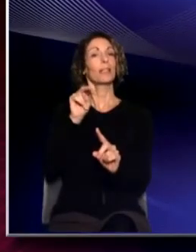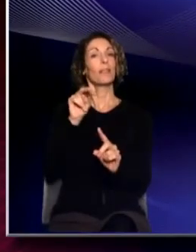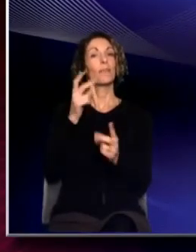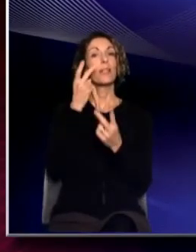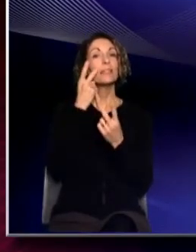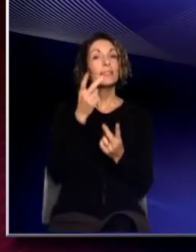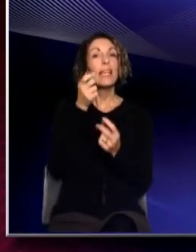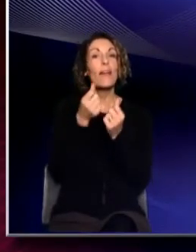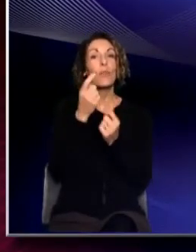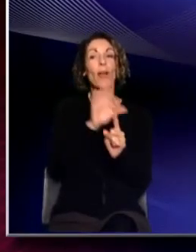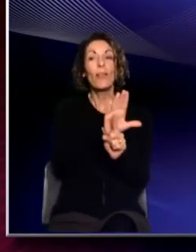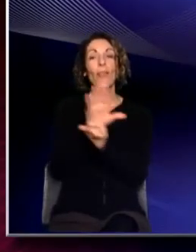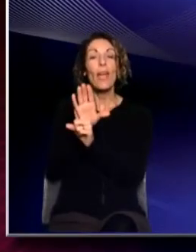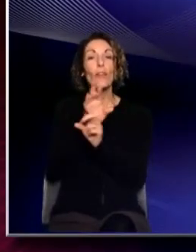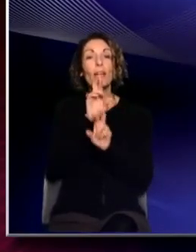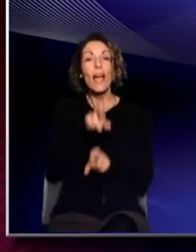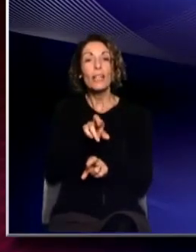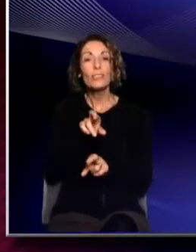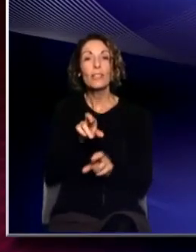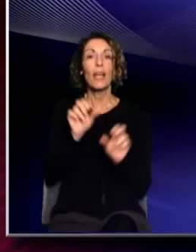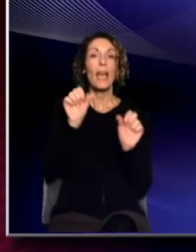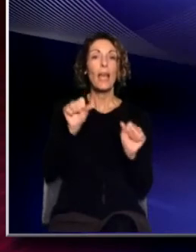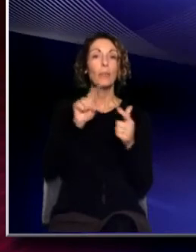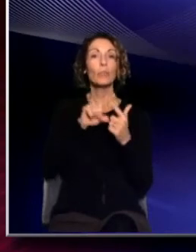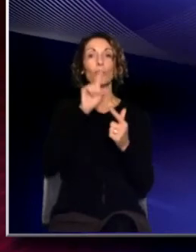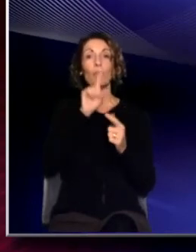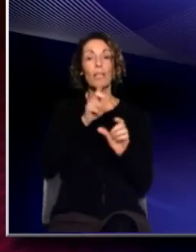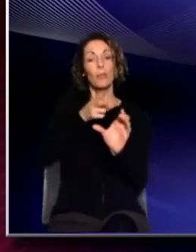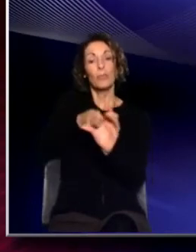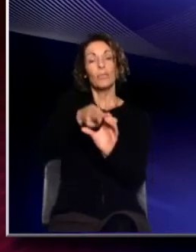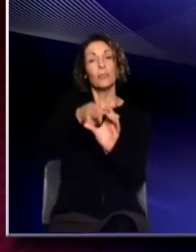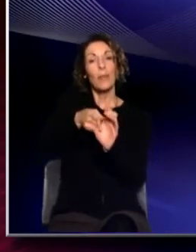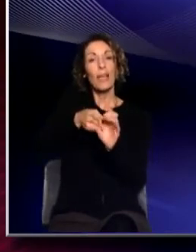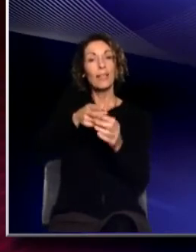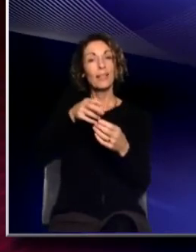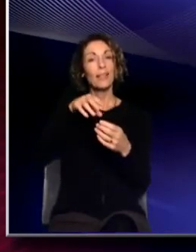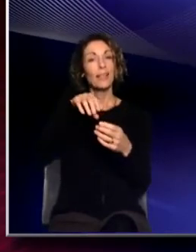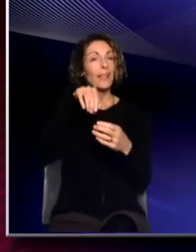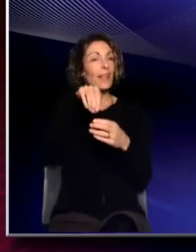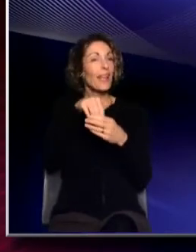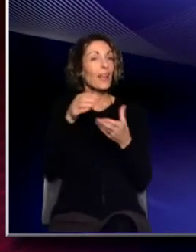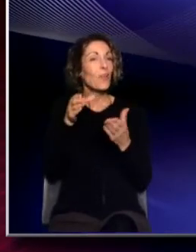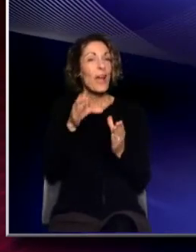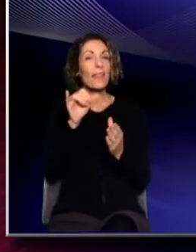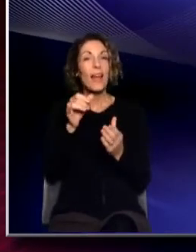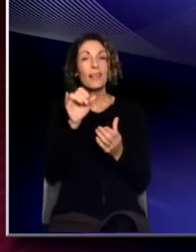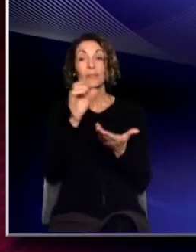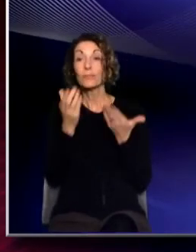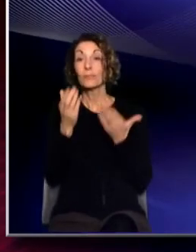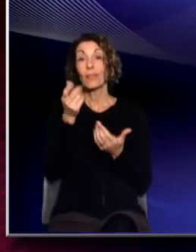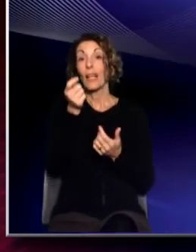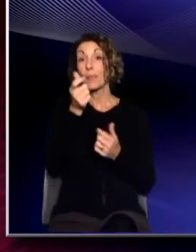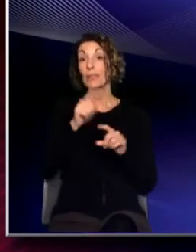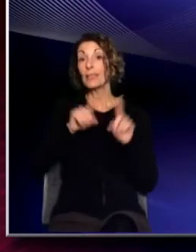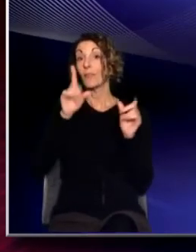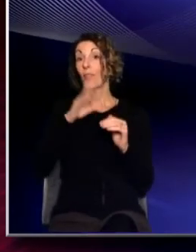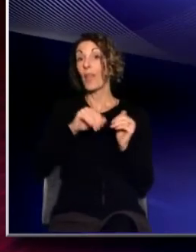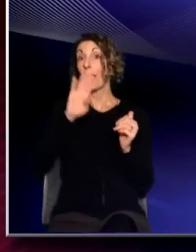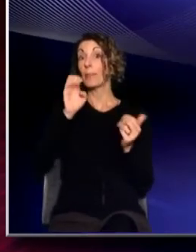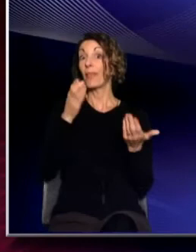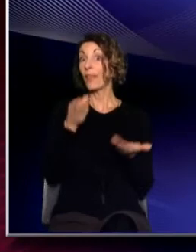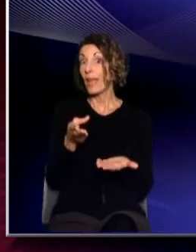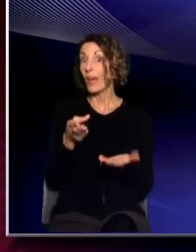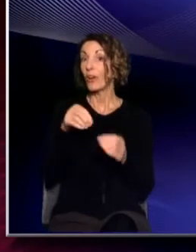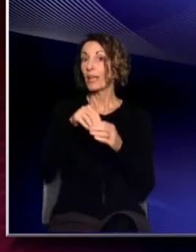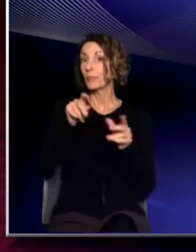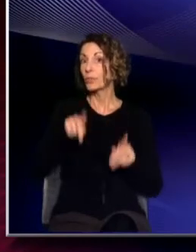everyone's reaction, of being able to really participate in a way that's even a little different than being there. So